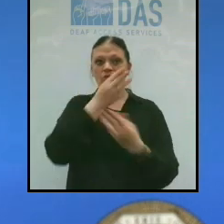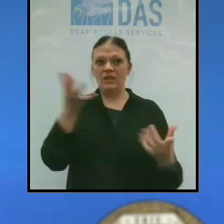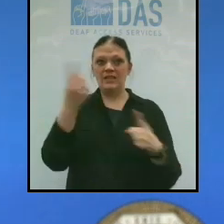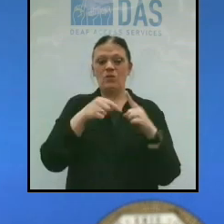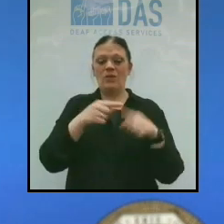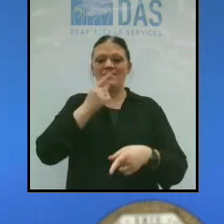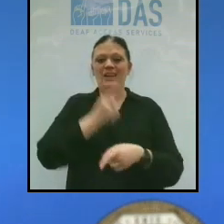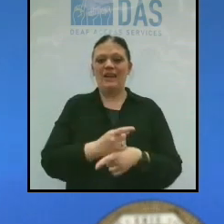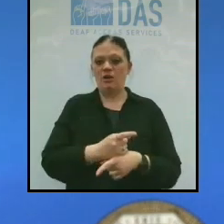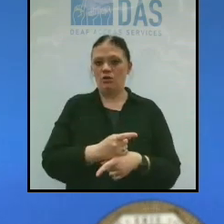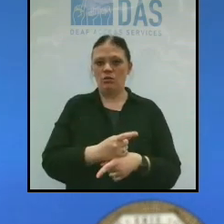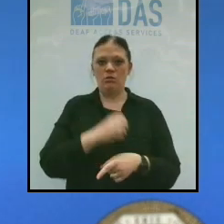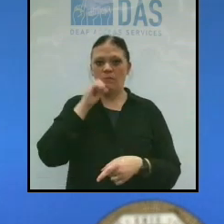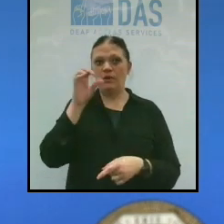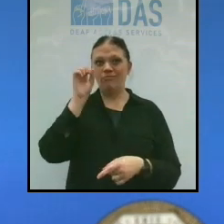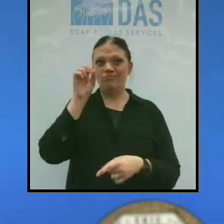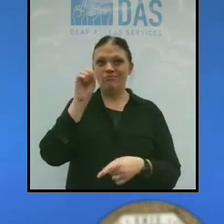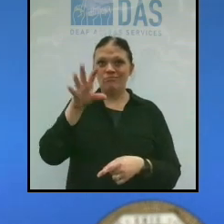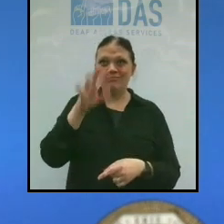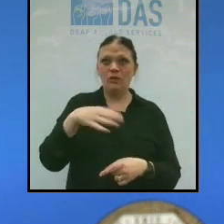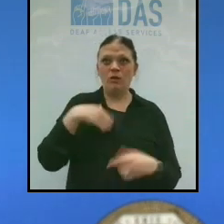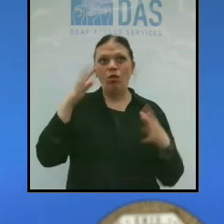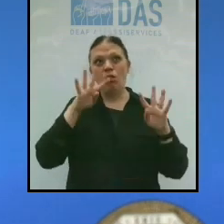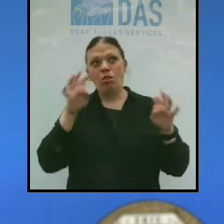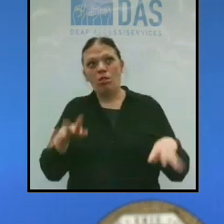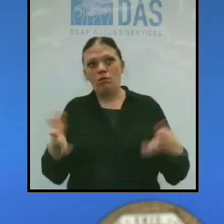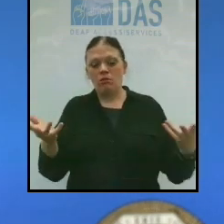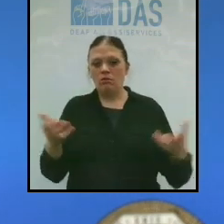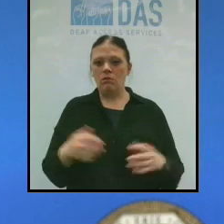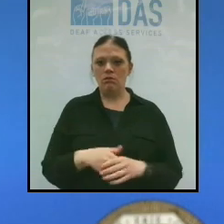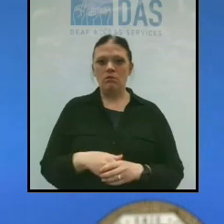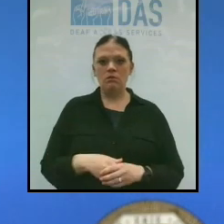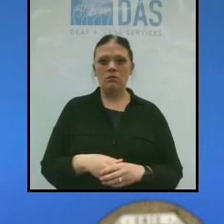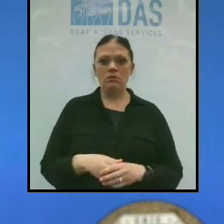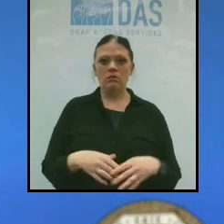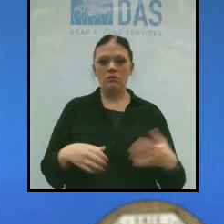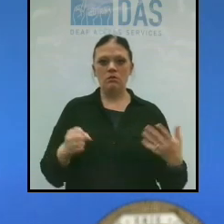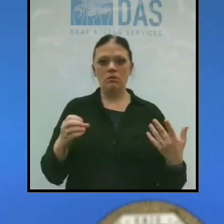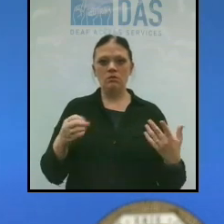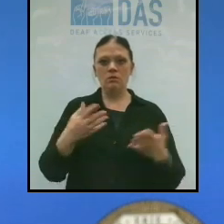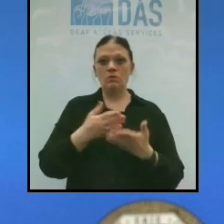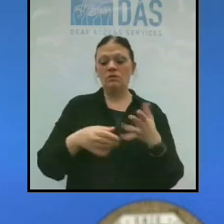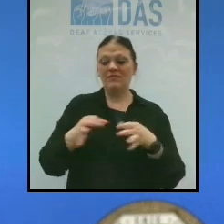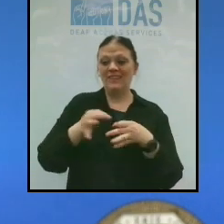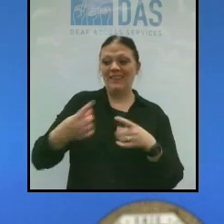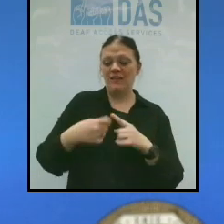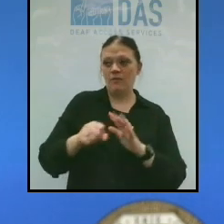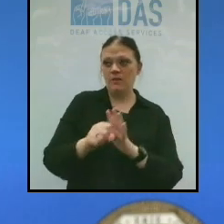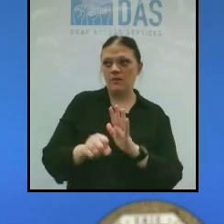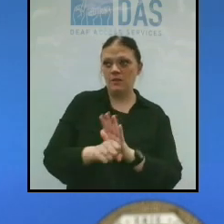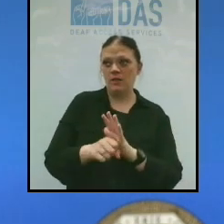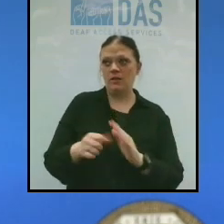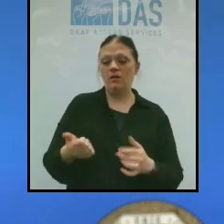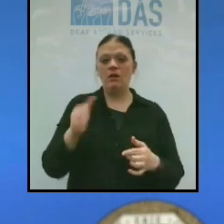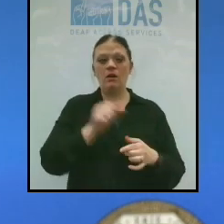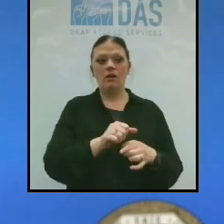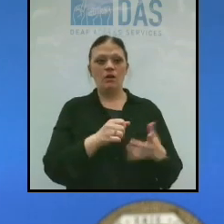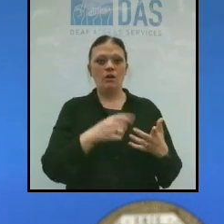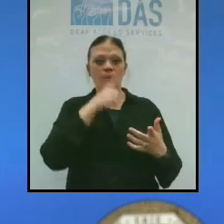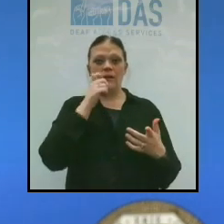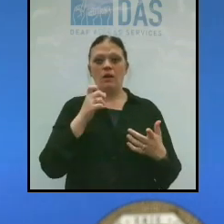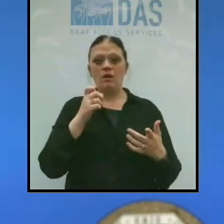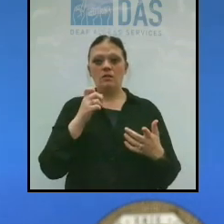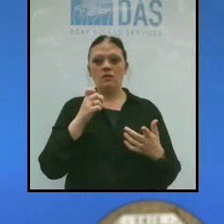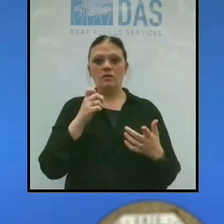accurate. We don't want to put data out that's inaccurate. And so some of it's a delay from the state. Others, it's also just